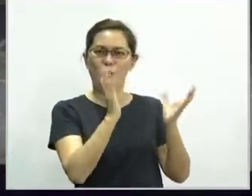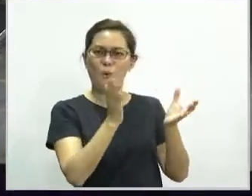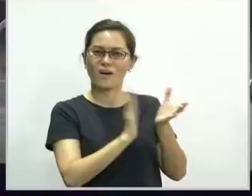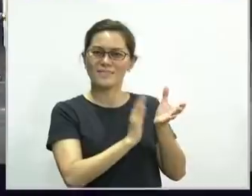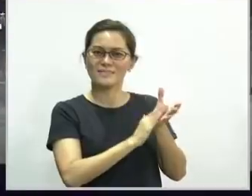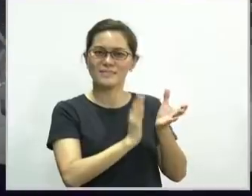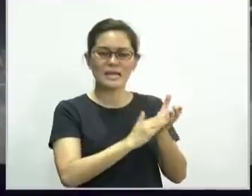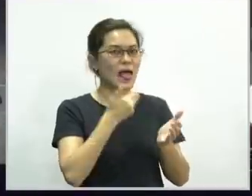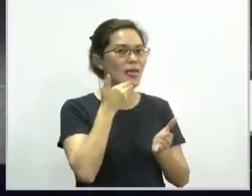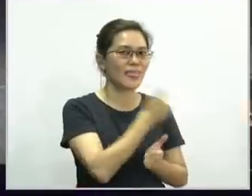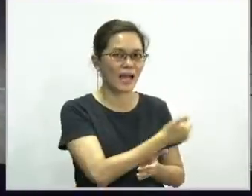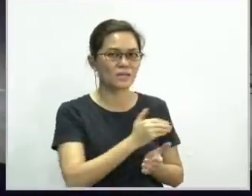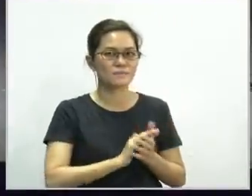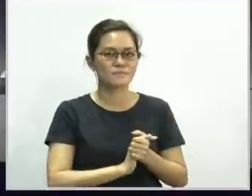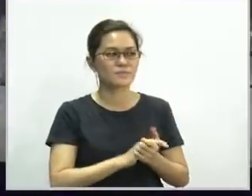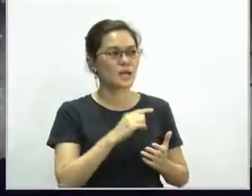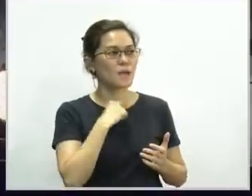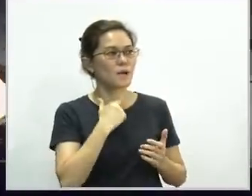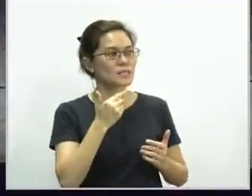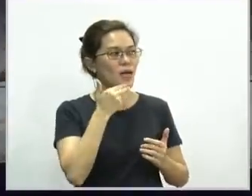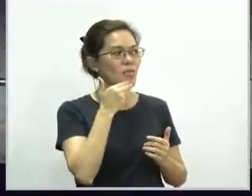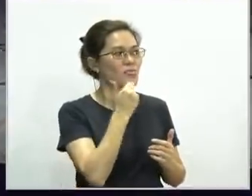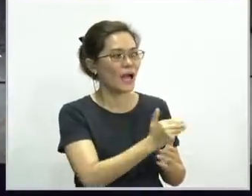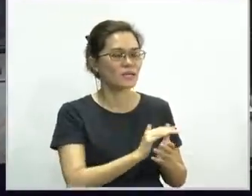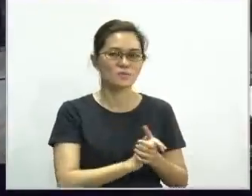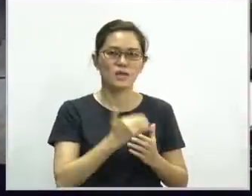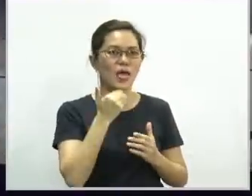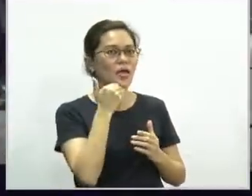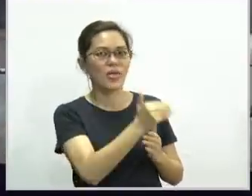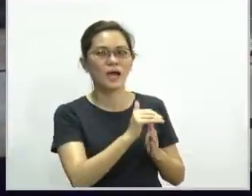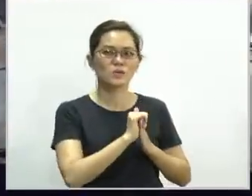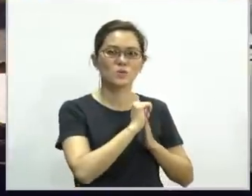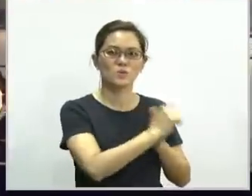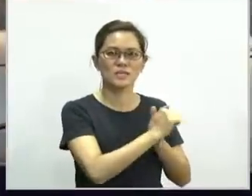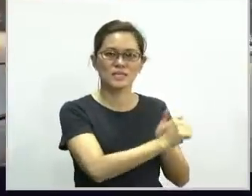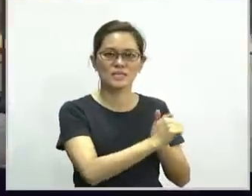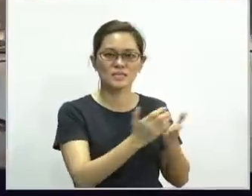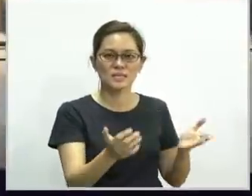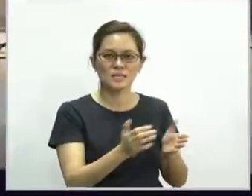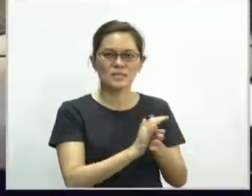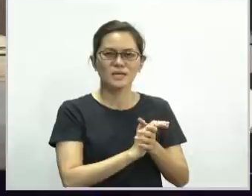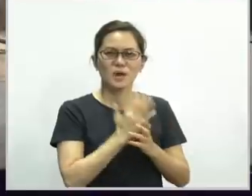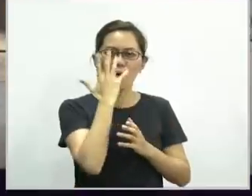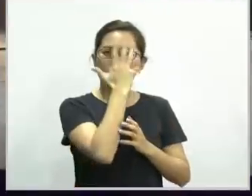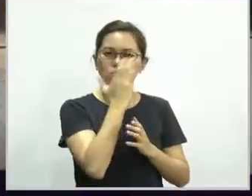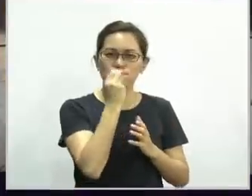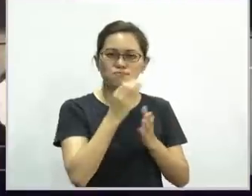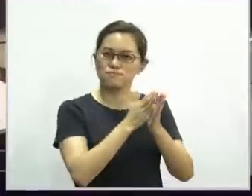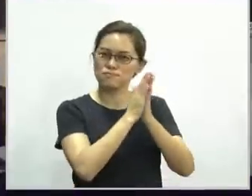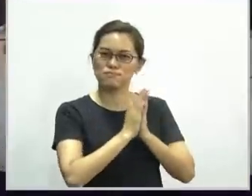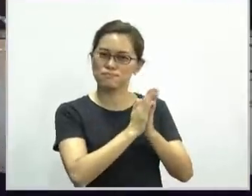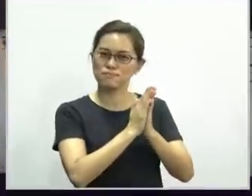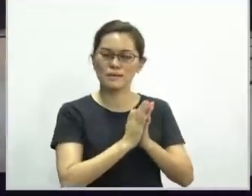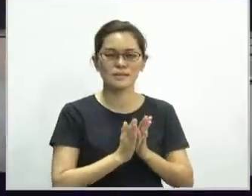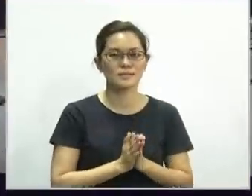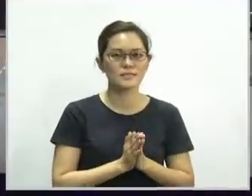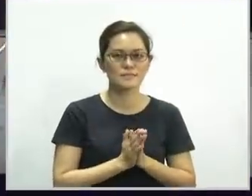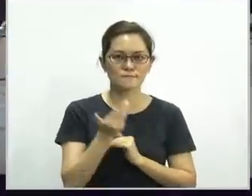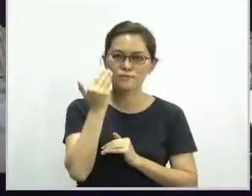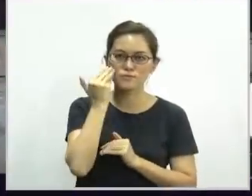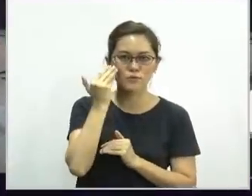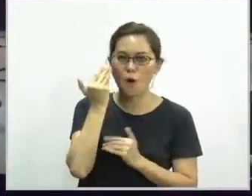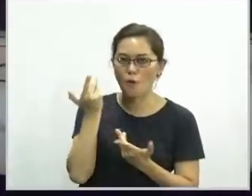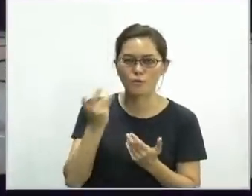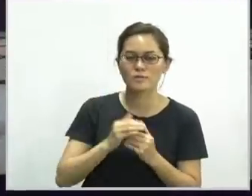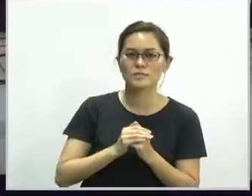you. Pastor, thank you so much for leading us into such a beautiful prayer. You know, for